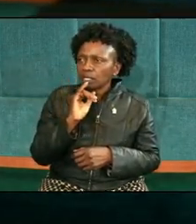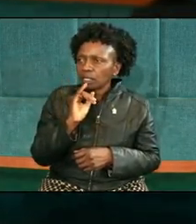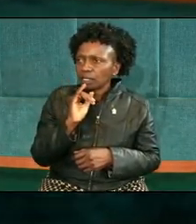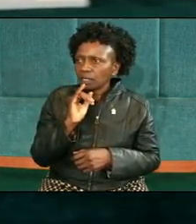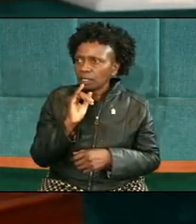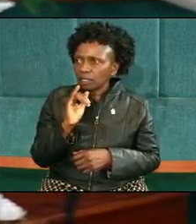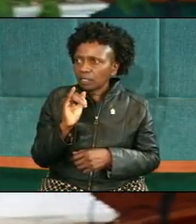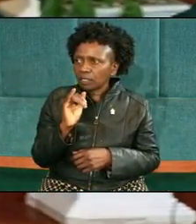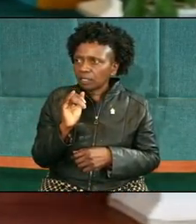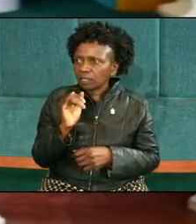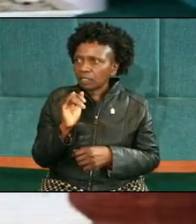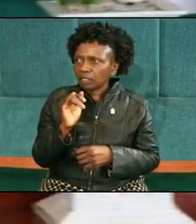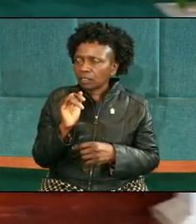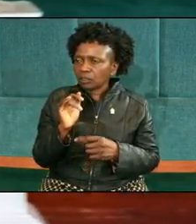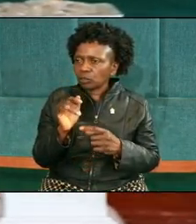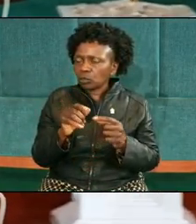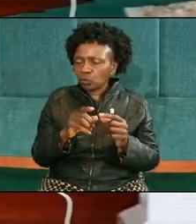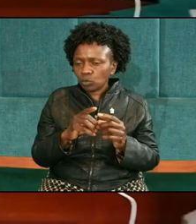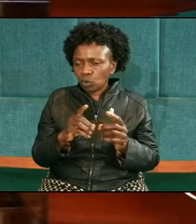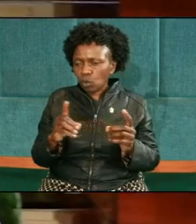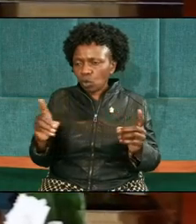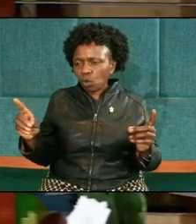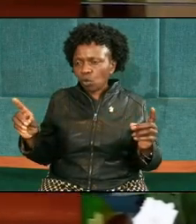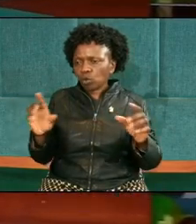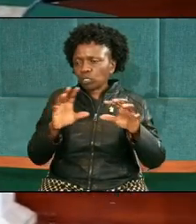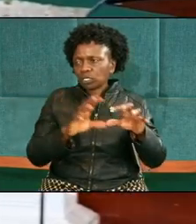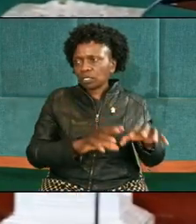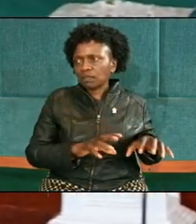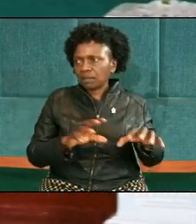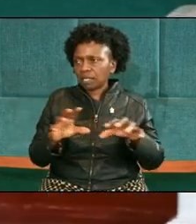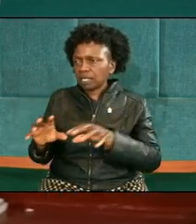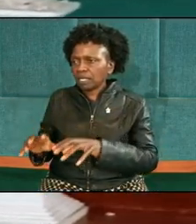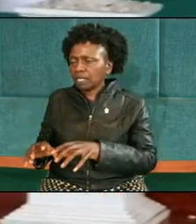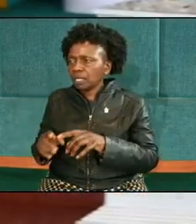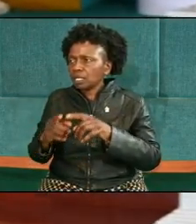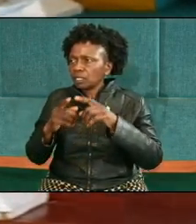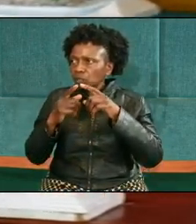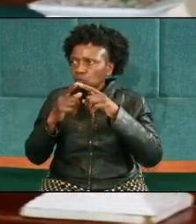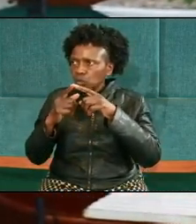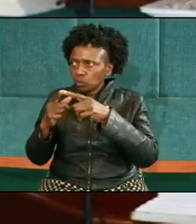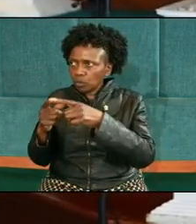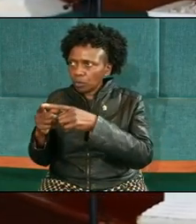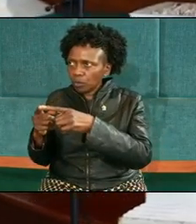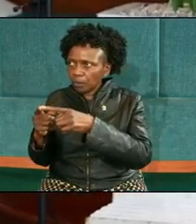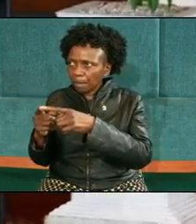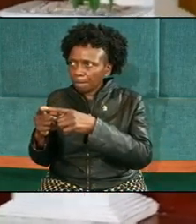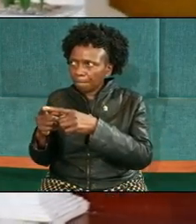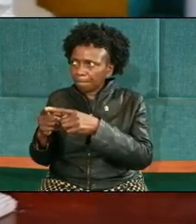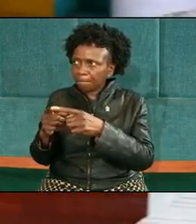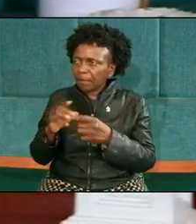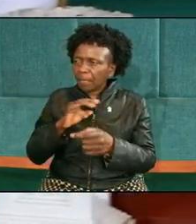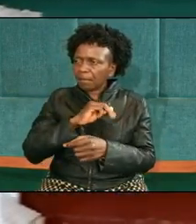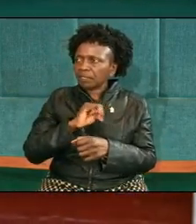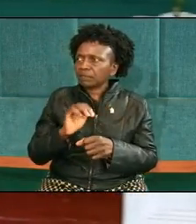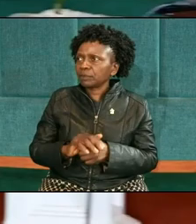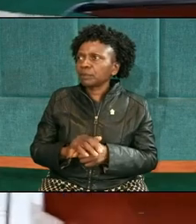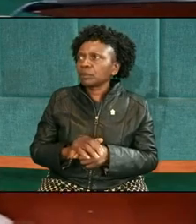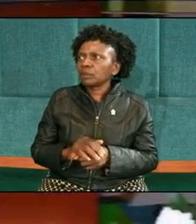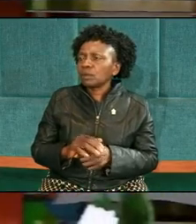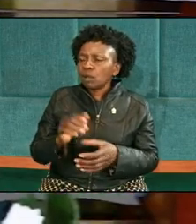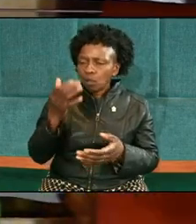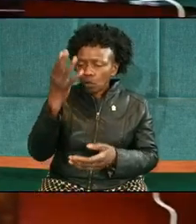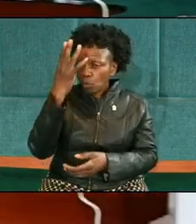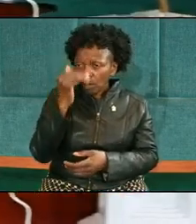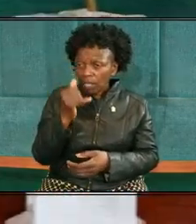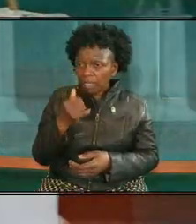God was too long-suffering. God was too forgiving. You know why he had that problem